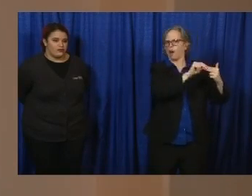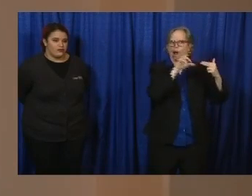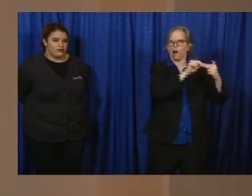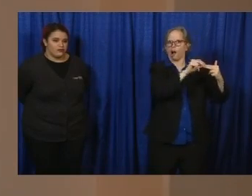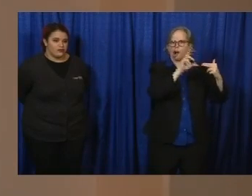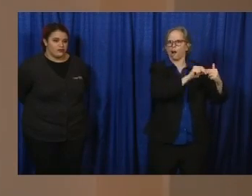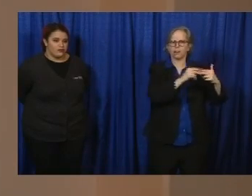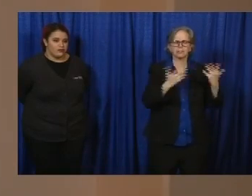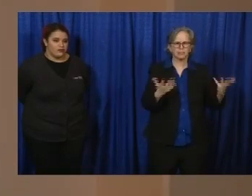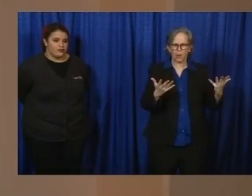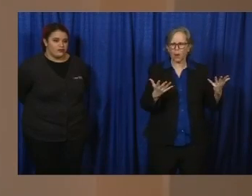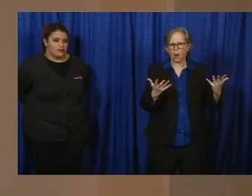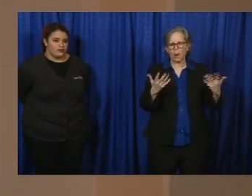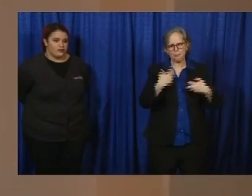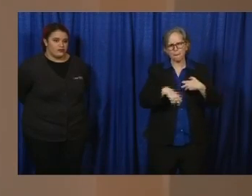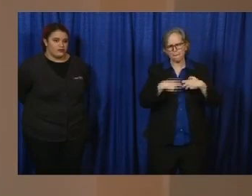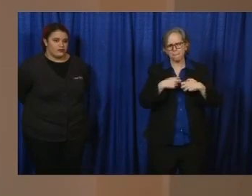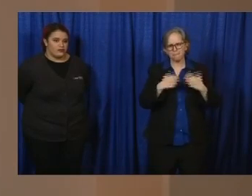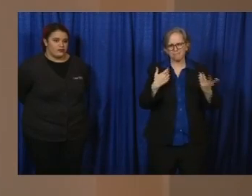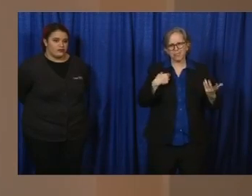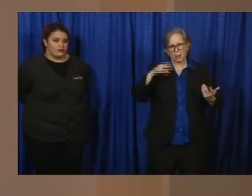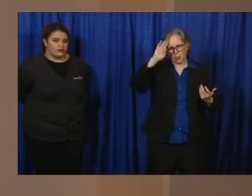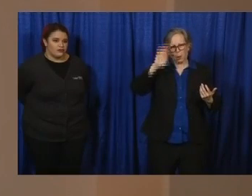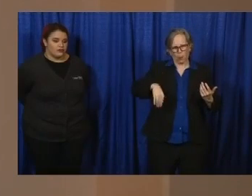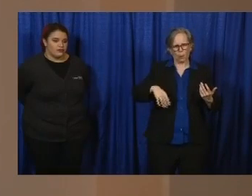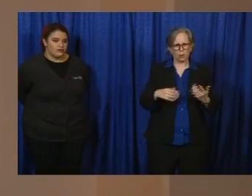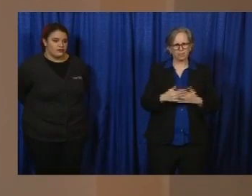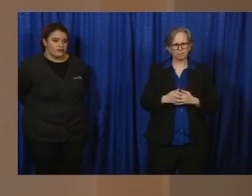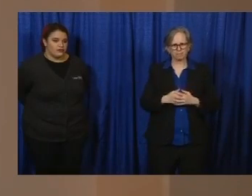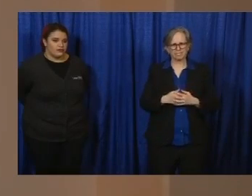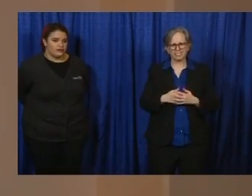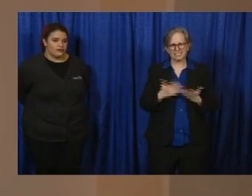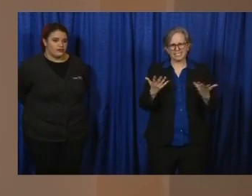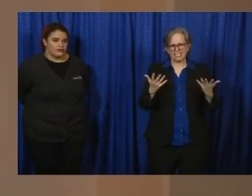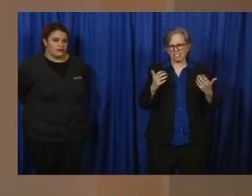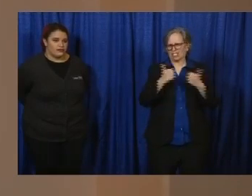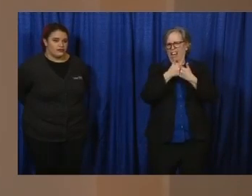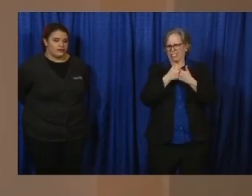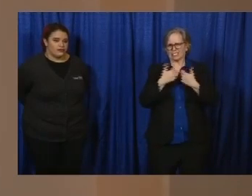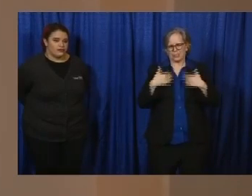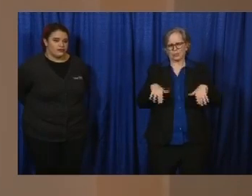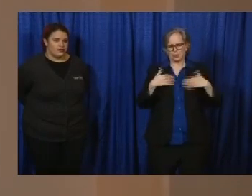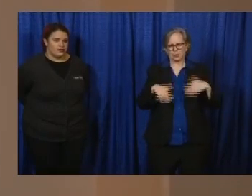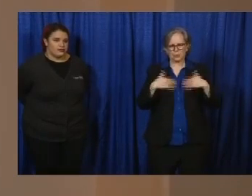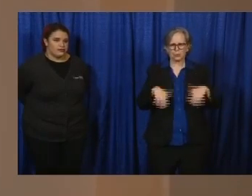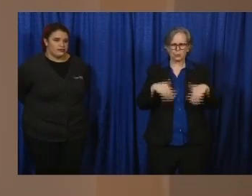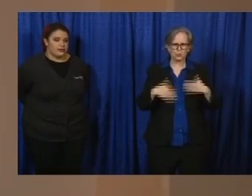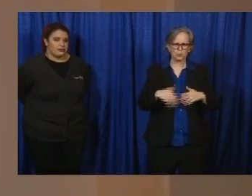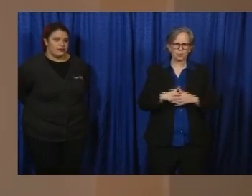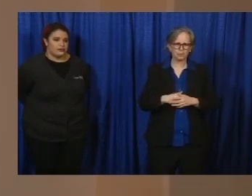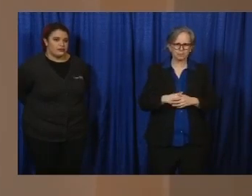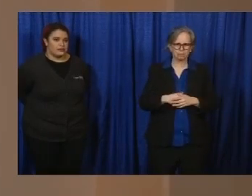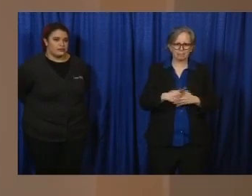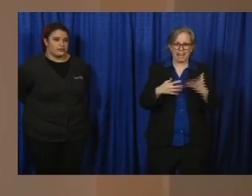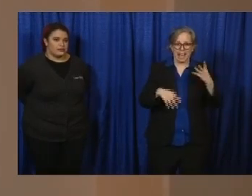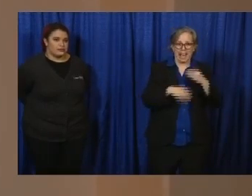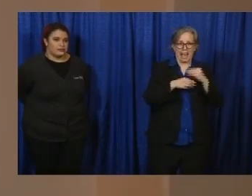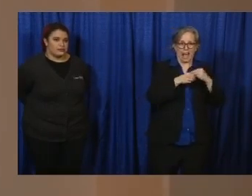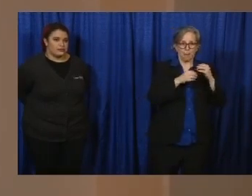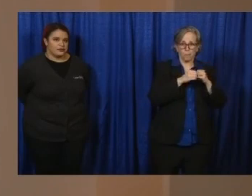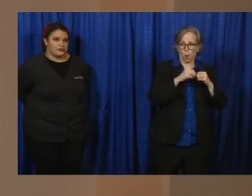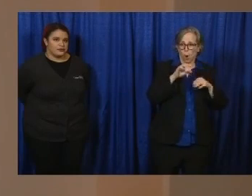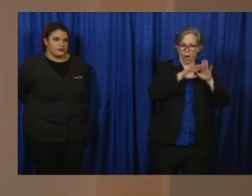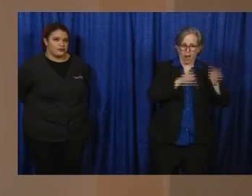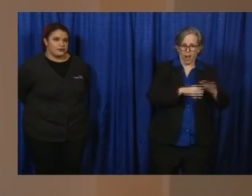so that is part of the challenge that we have. We're adding the capacity on the website end,